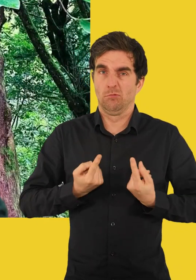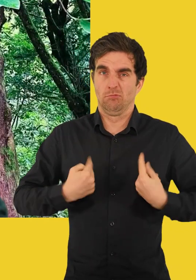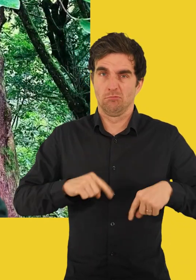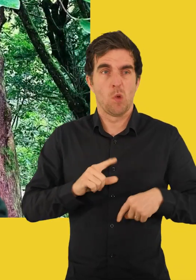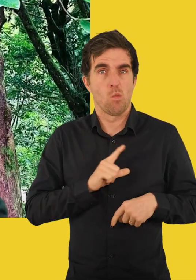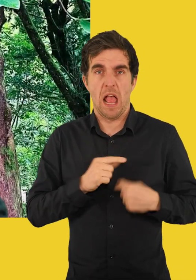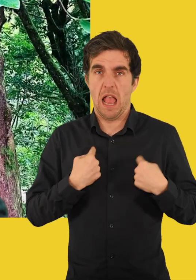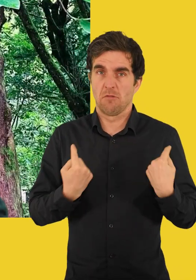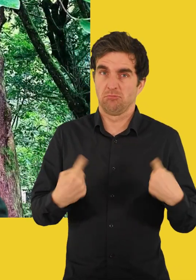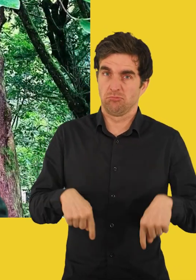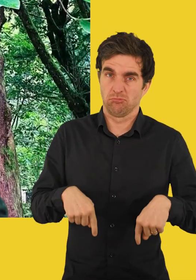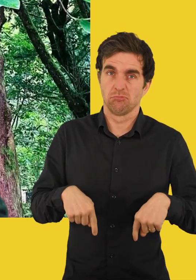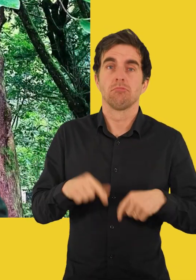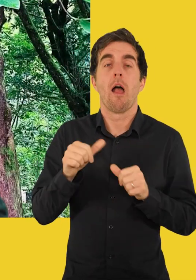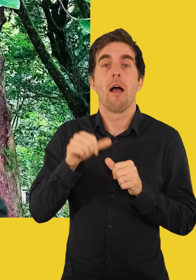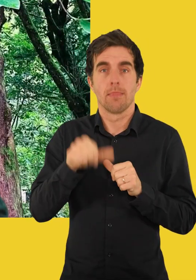here.